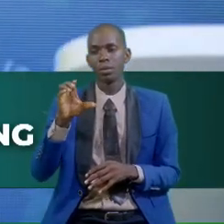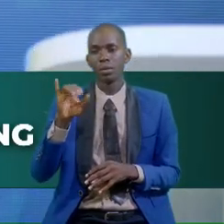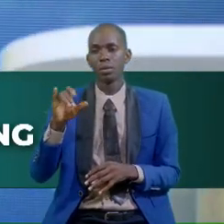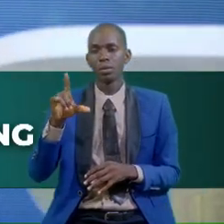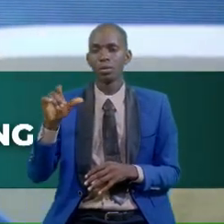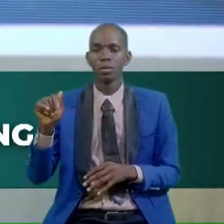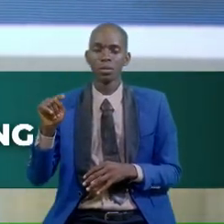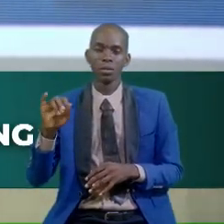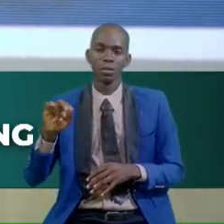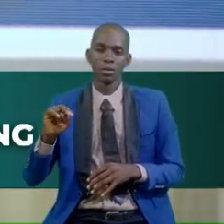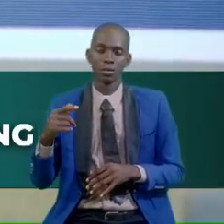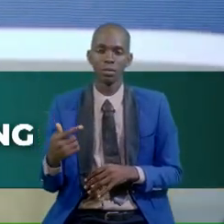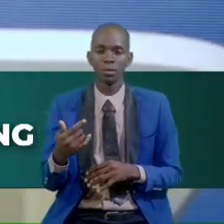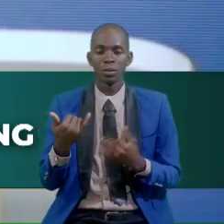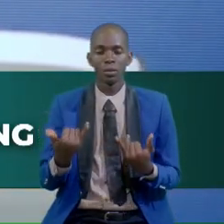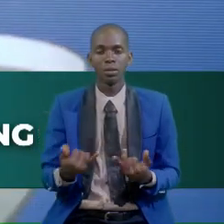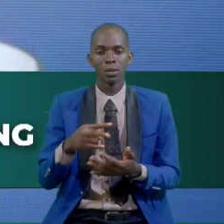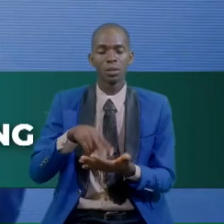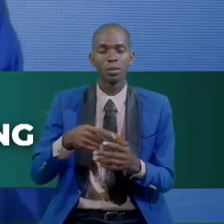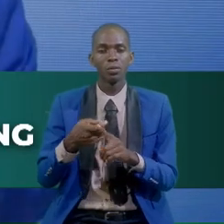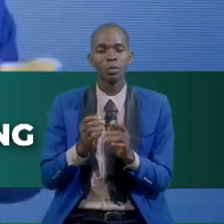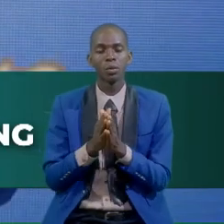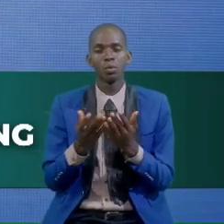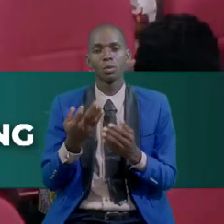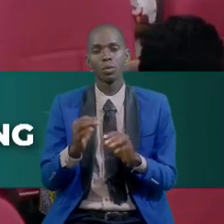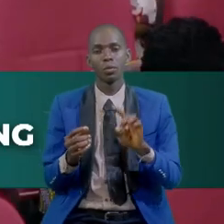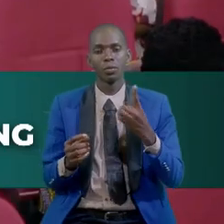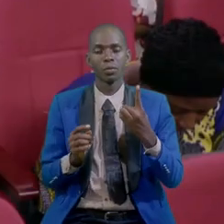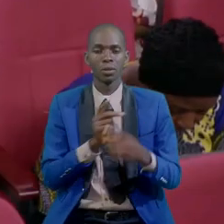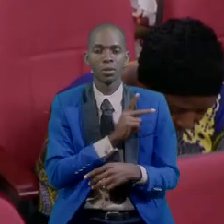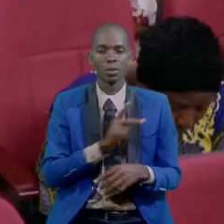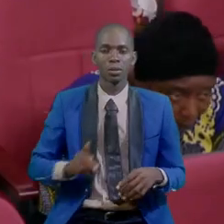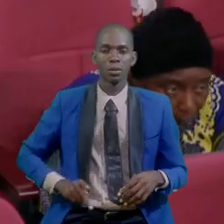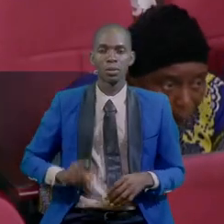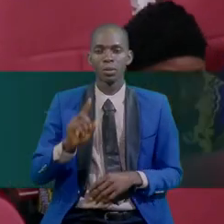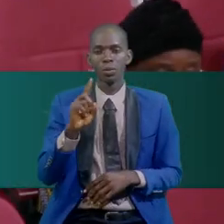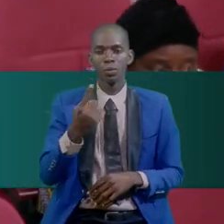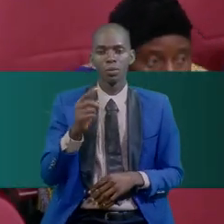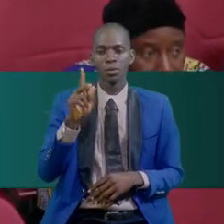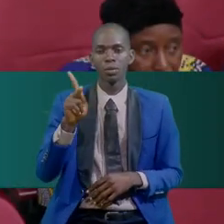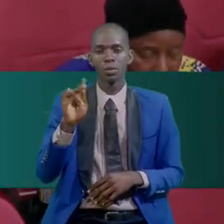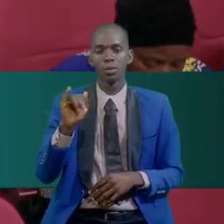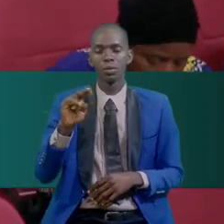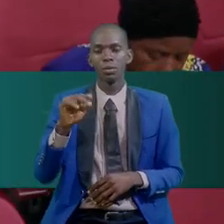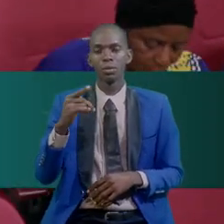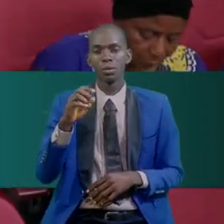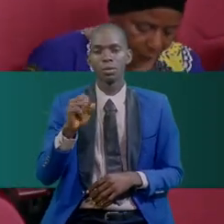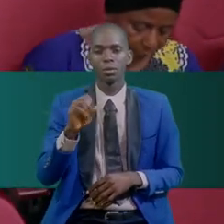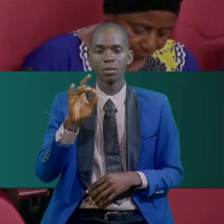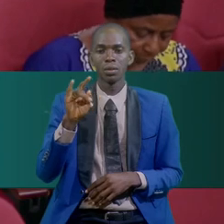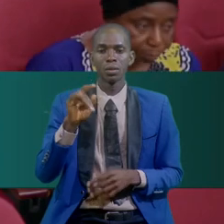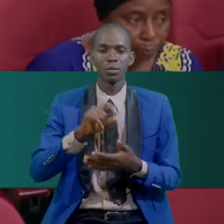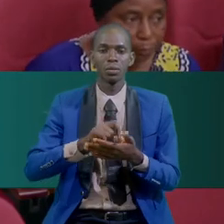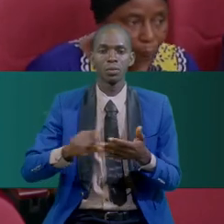1 Kings chapter 18, verse 21. In 1 Kings chapter 18, verse 21,